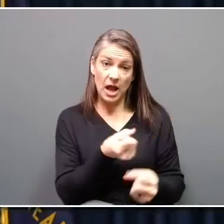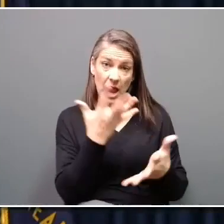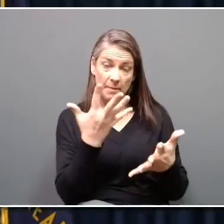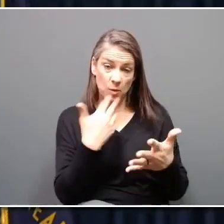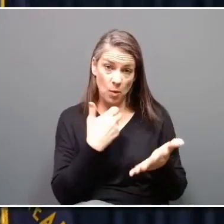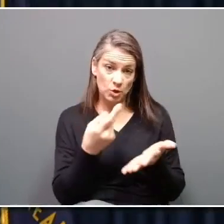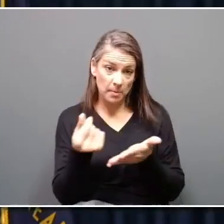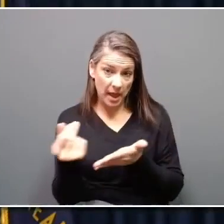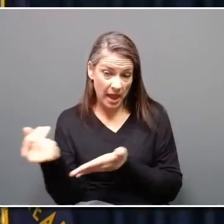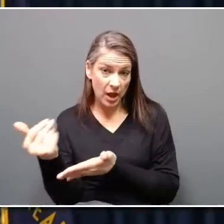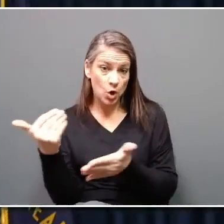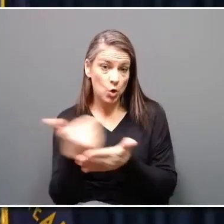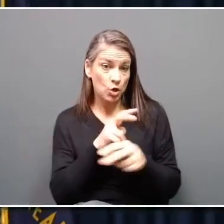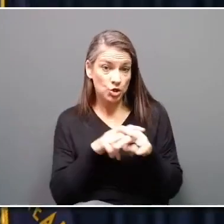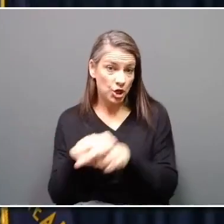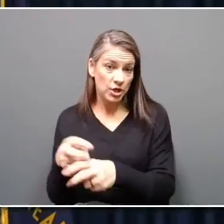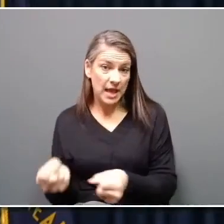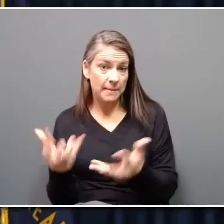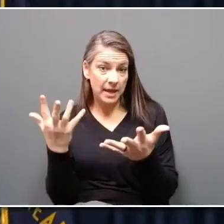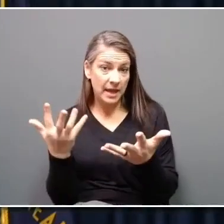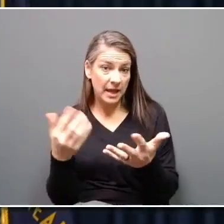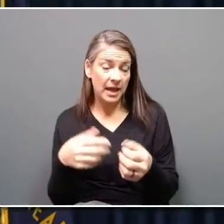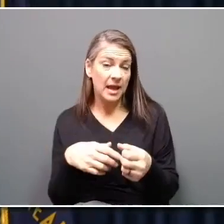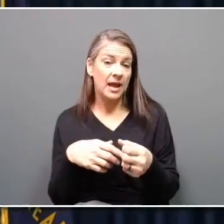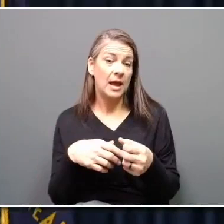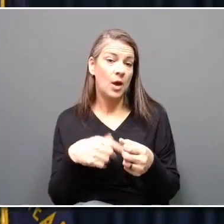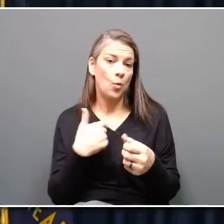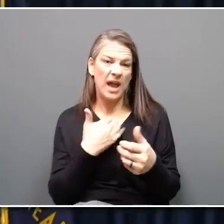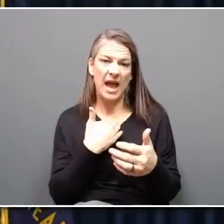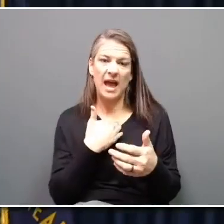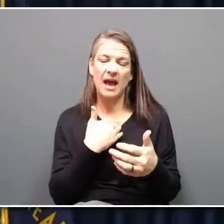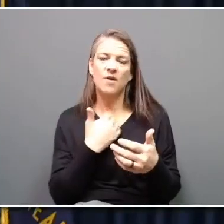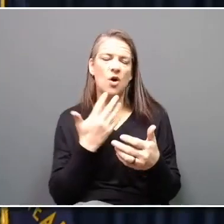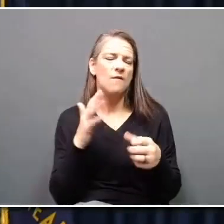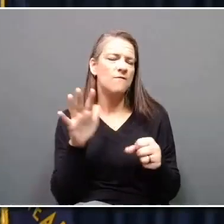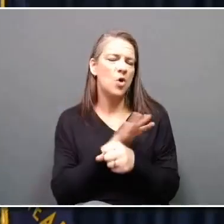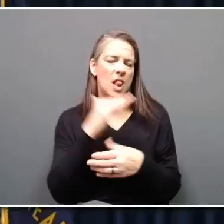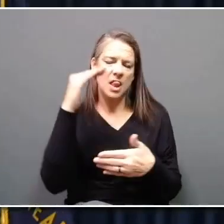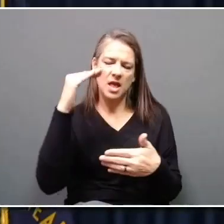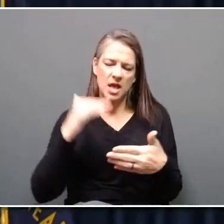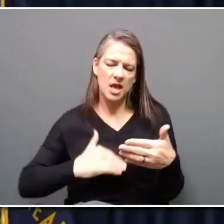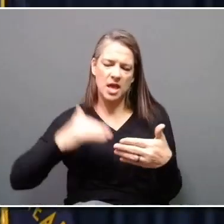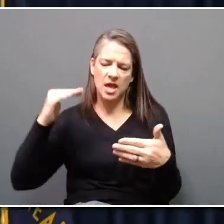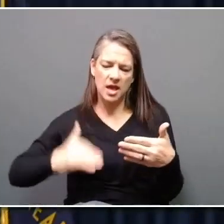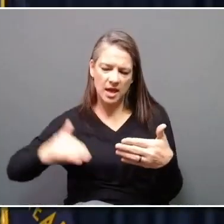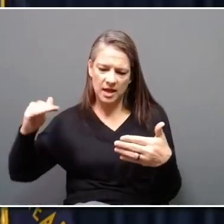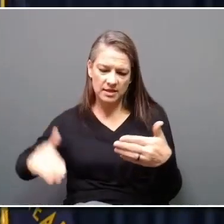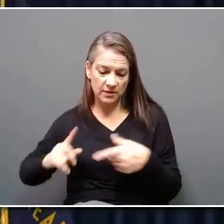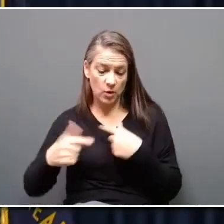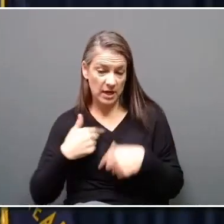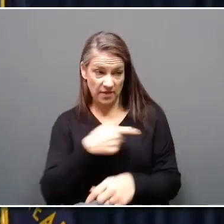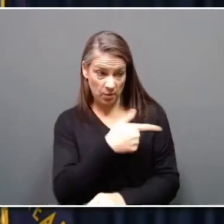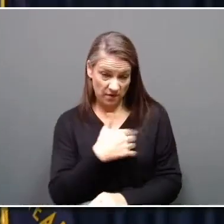the new chairs we need and what part of the lodge. We have an exhaustive list of what's necessary for it. They've had it. We've sent it to